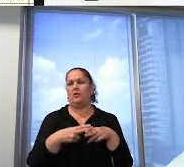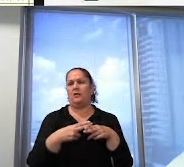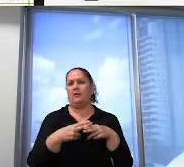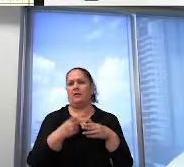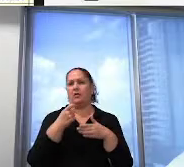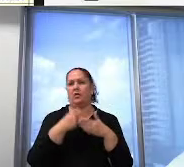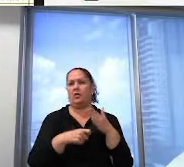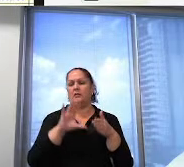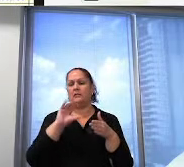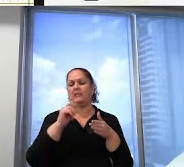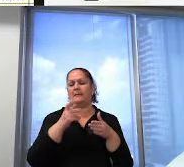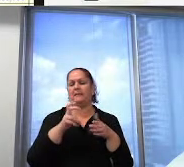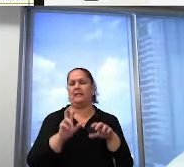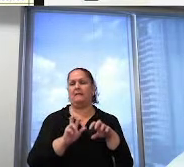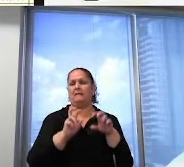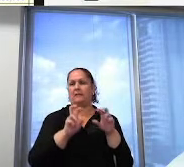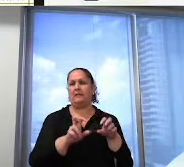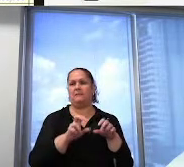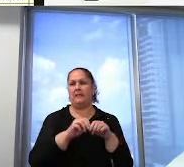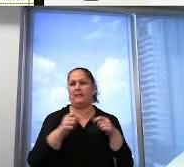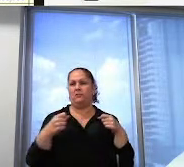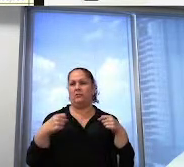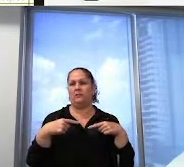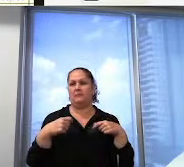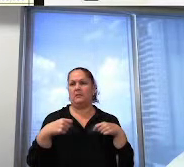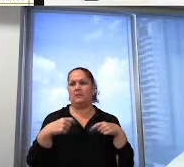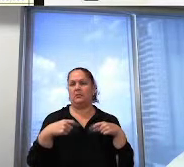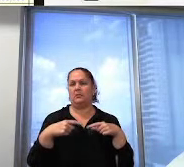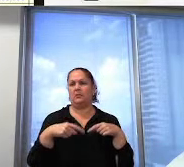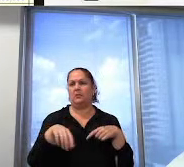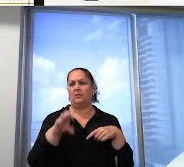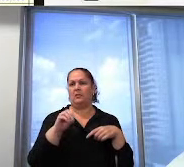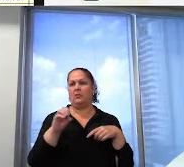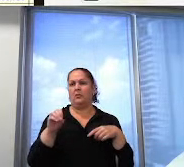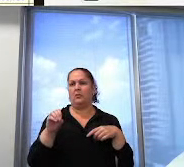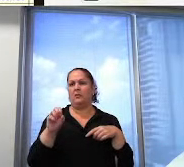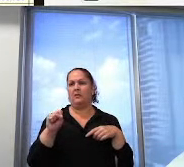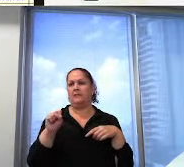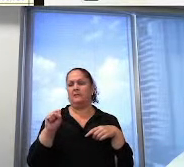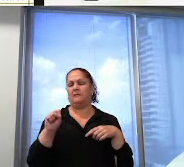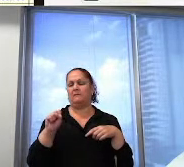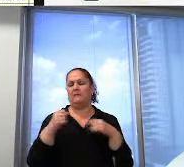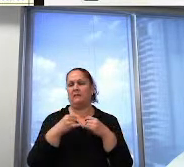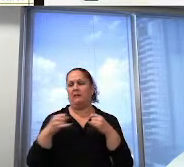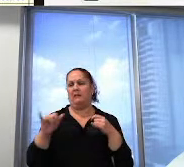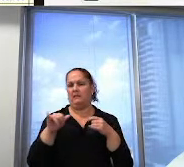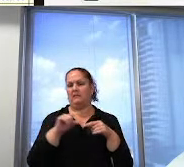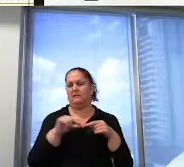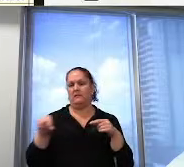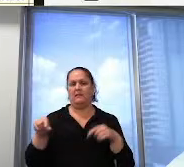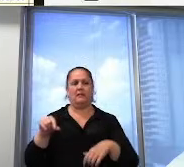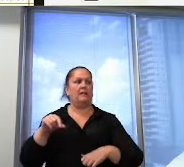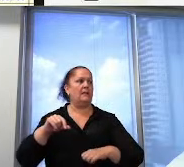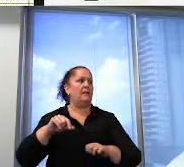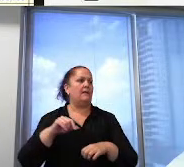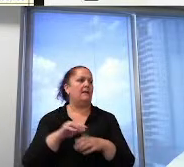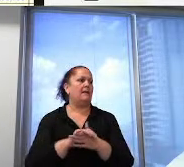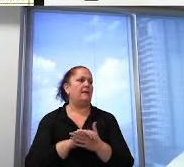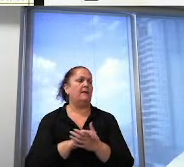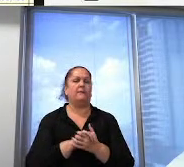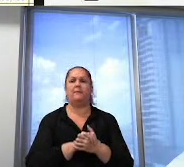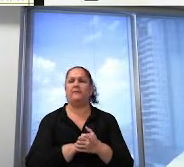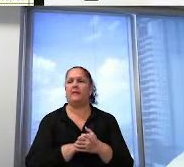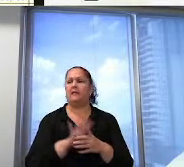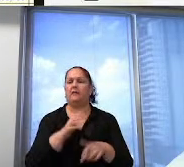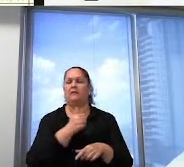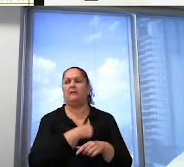called cost and capital investments in transmission OOS lines. That's the account. So essentially, it's